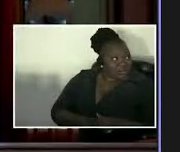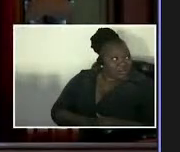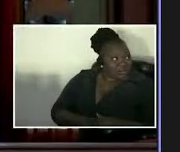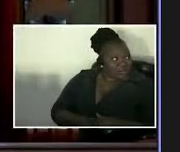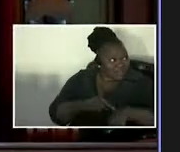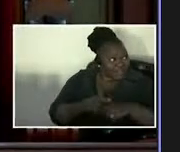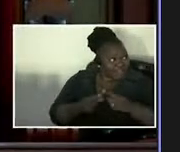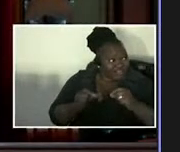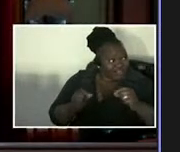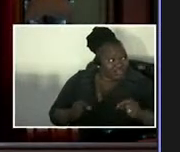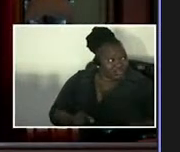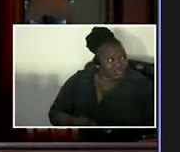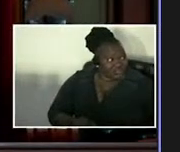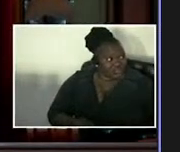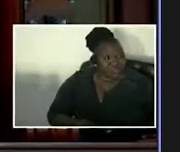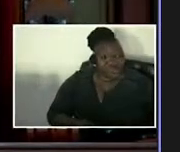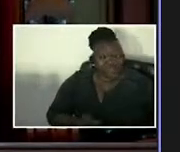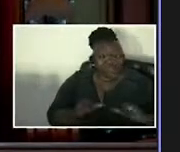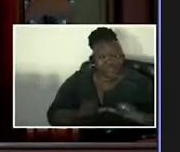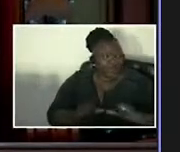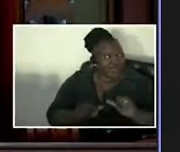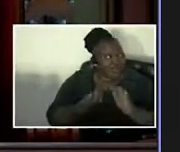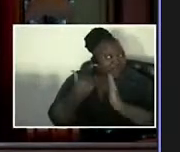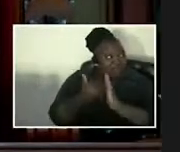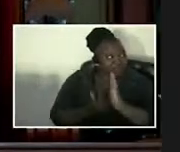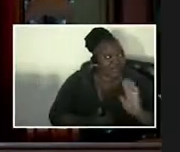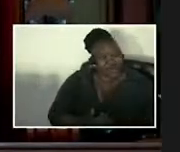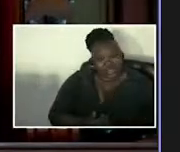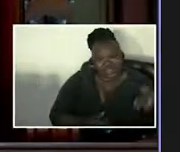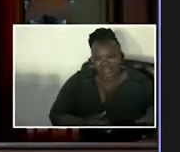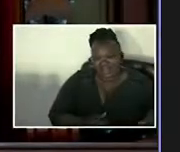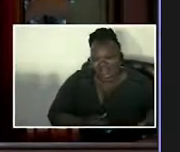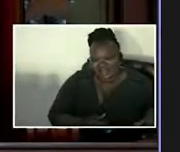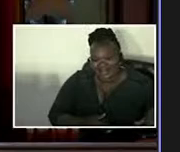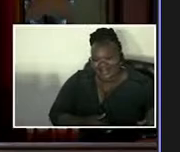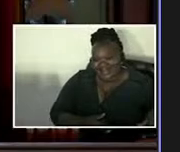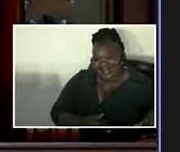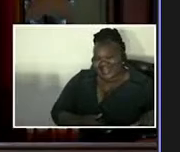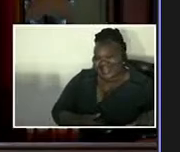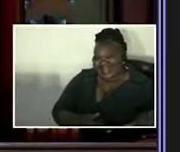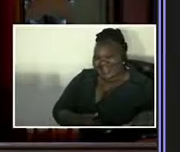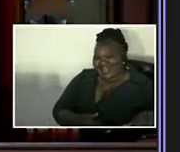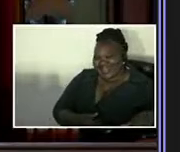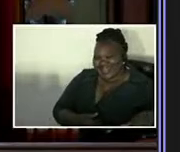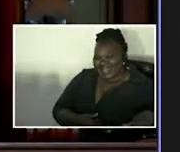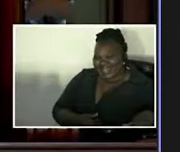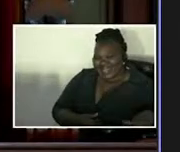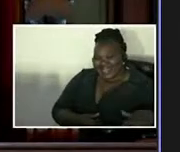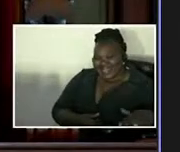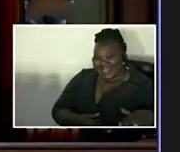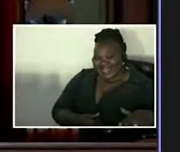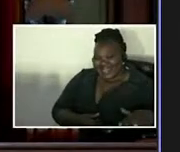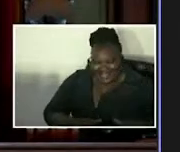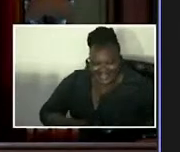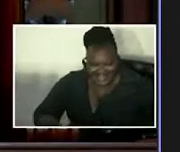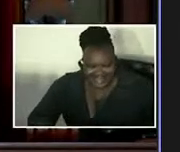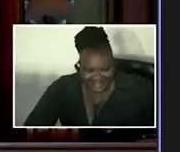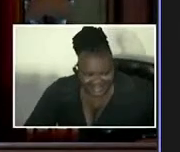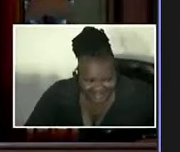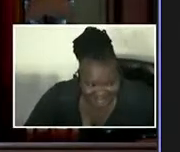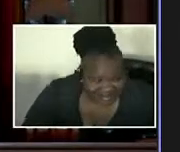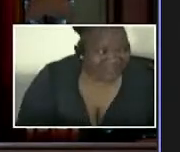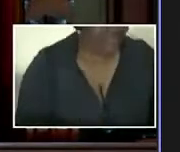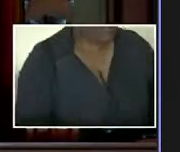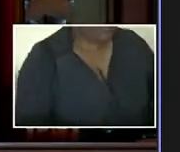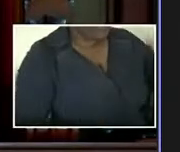we are continuing with our speakers list yes honorable member can you indicate which rule that